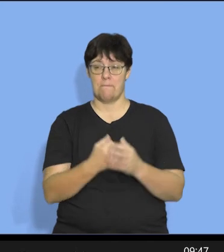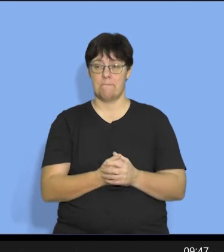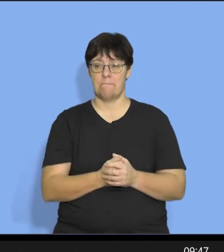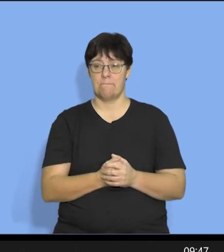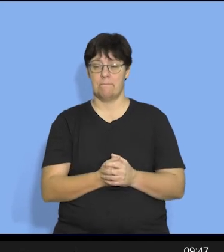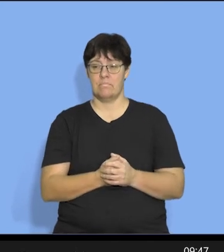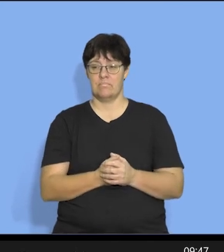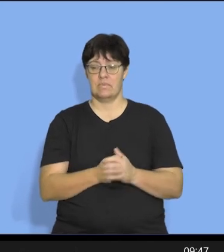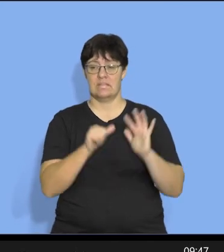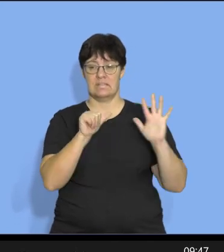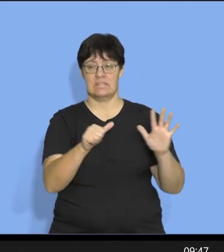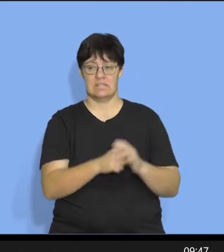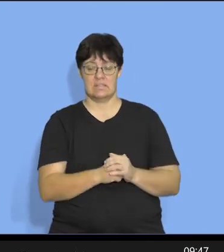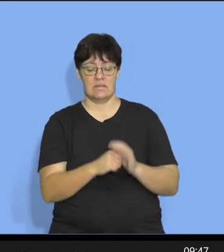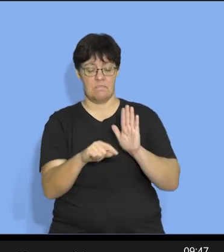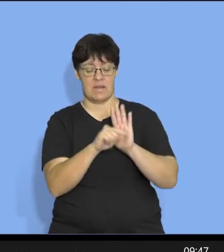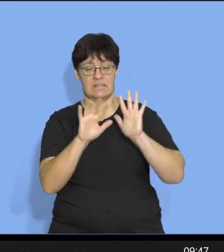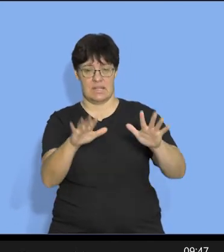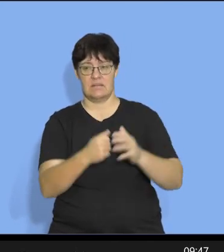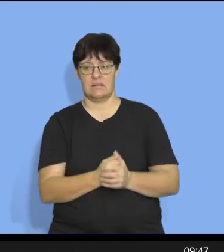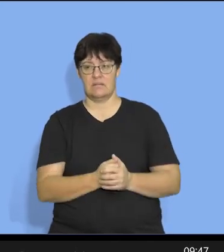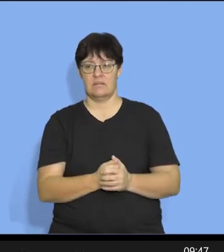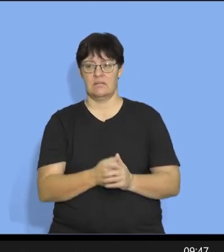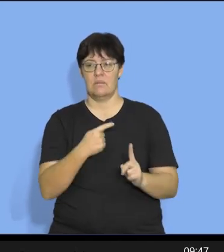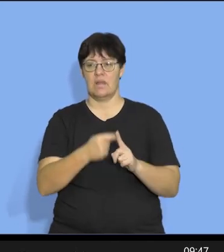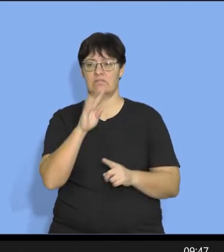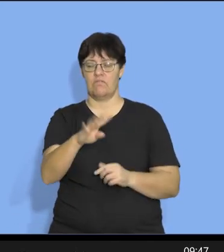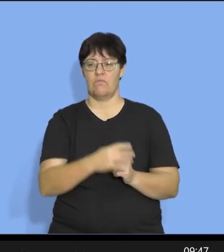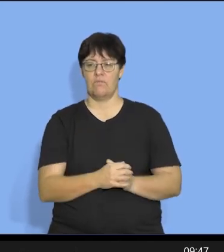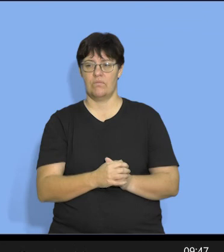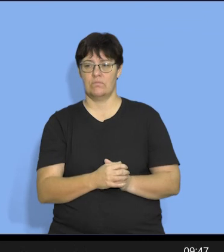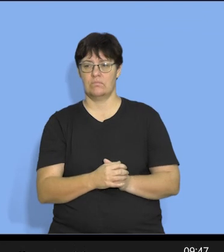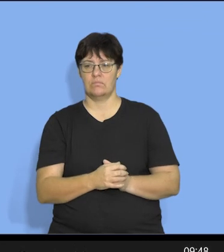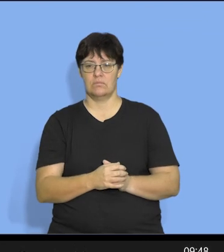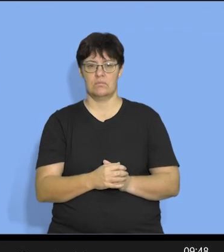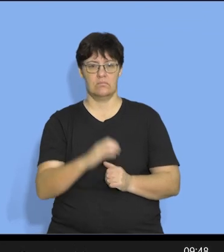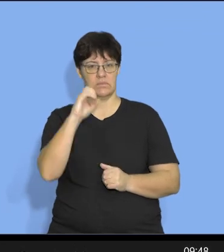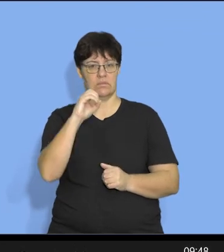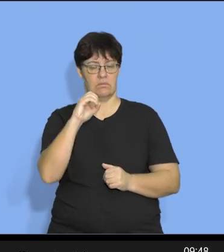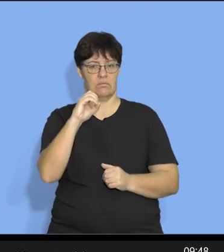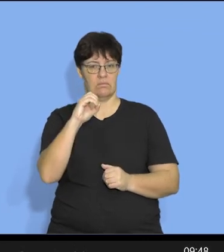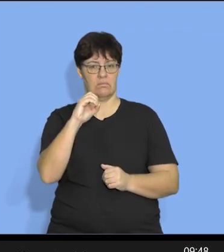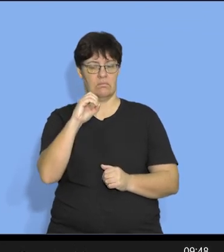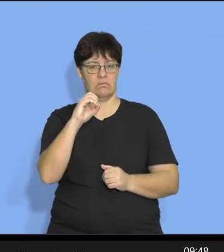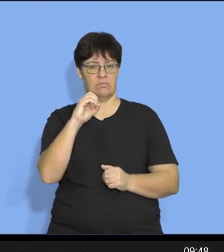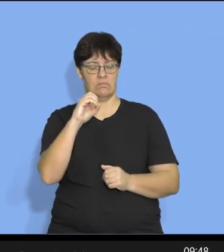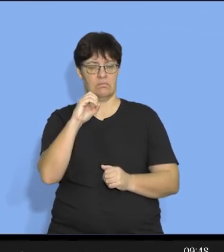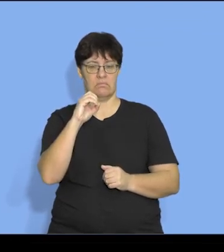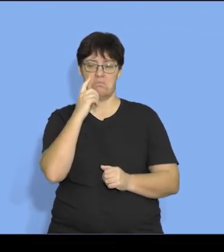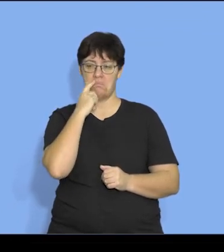got 6 minus 10 plus 4. Oh, look